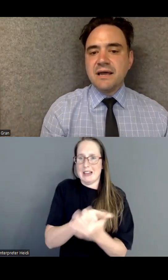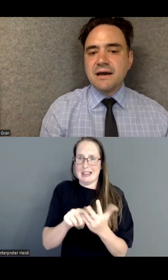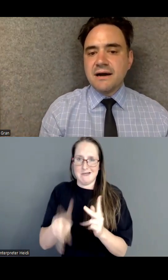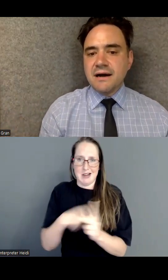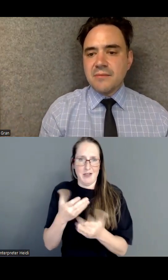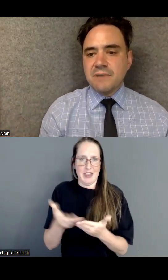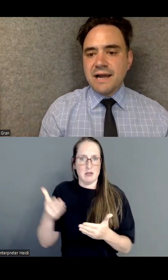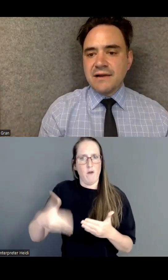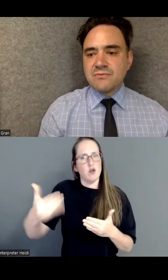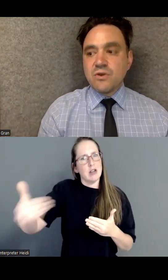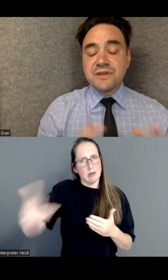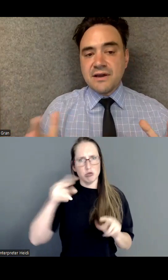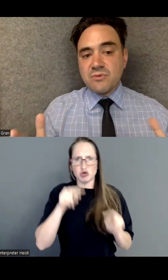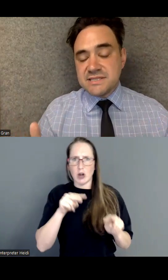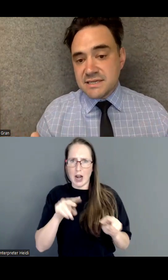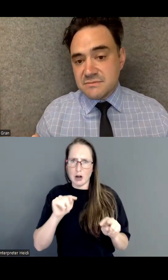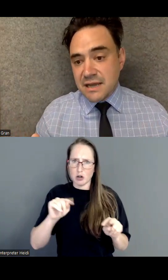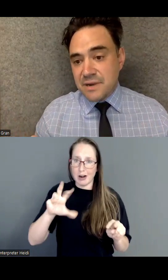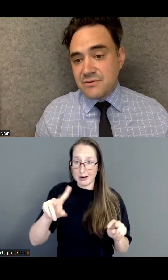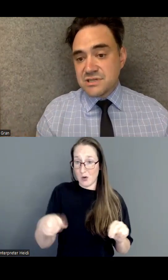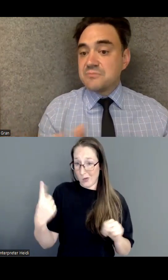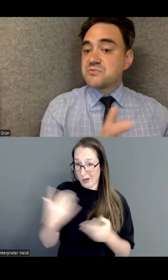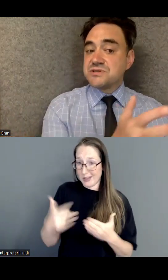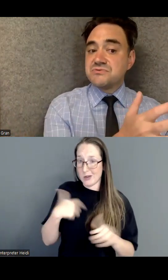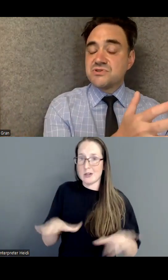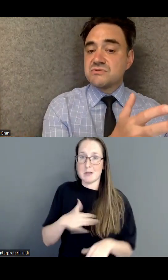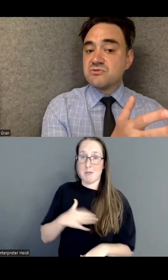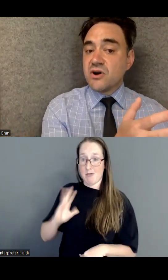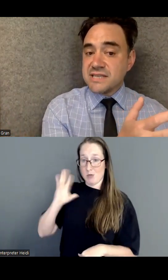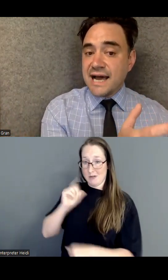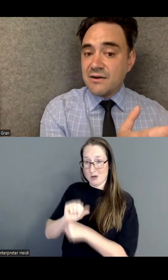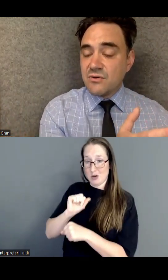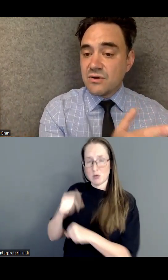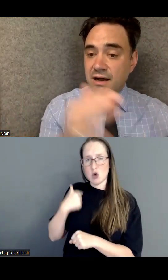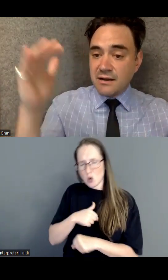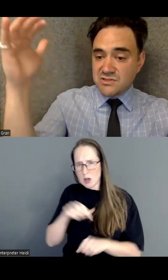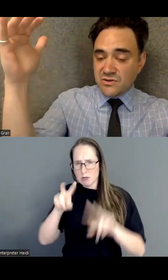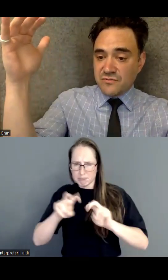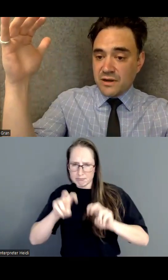time. And one thing that we did at my old job is we looked at